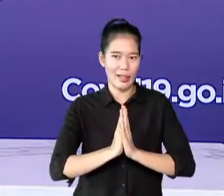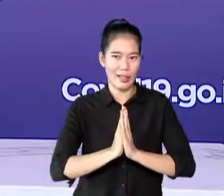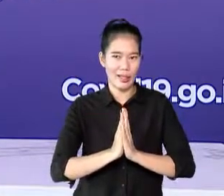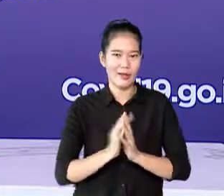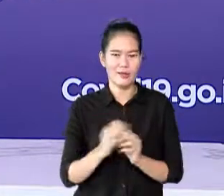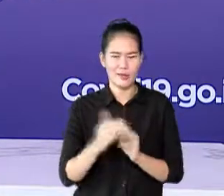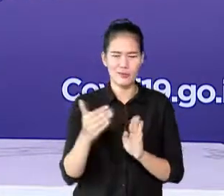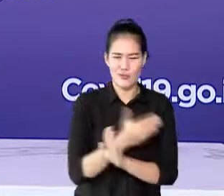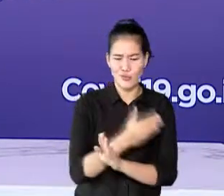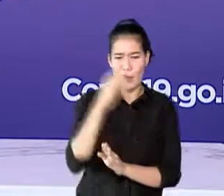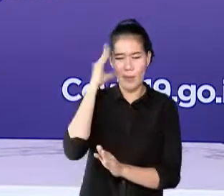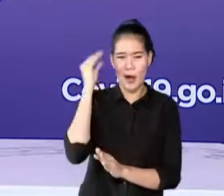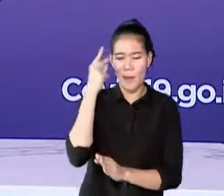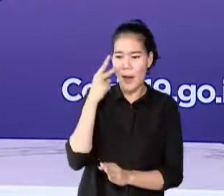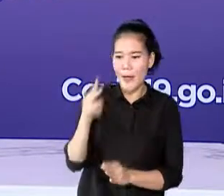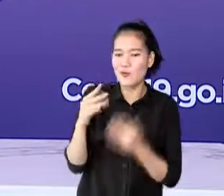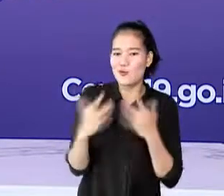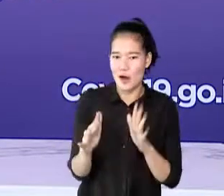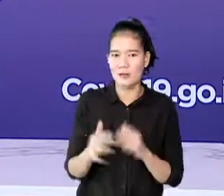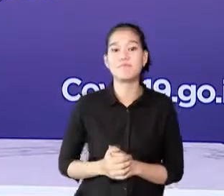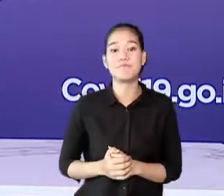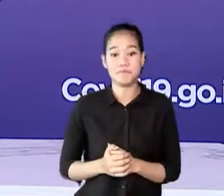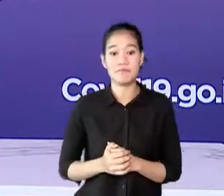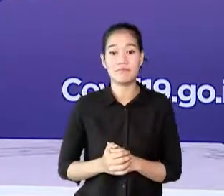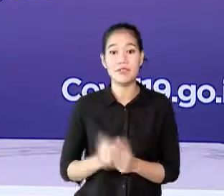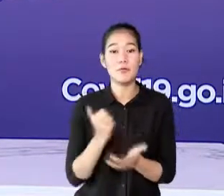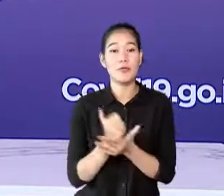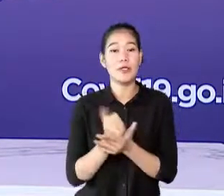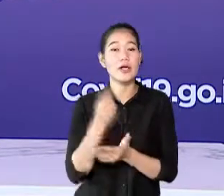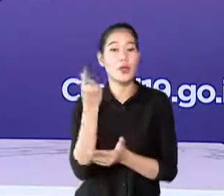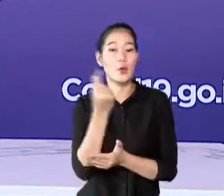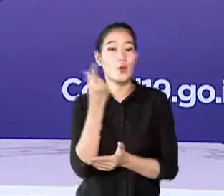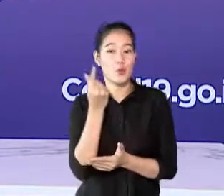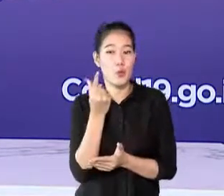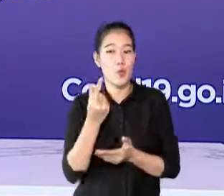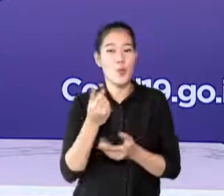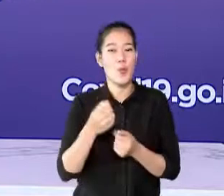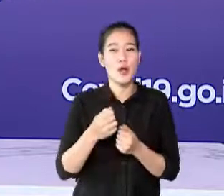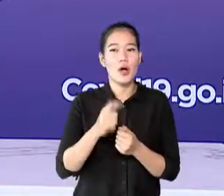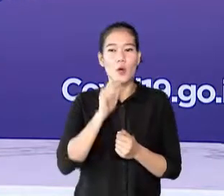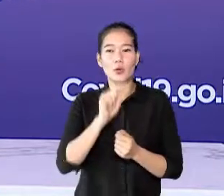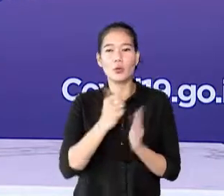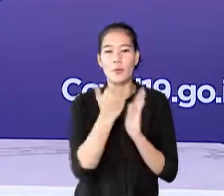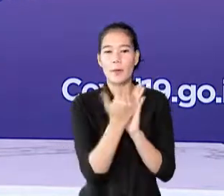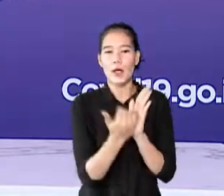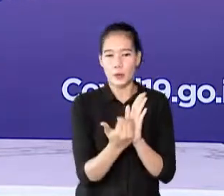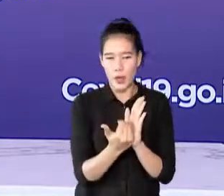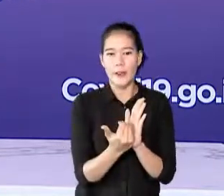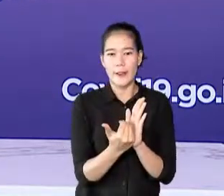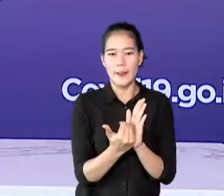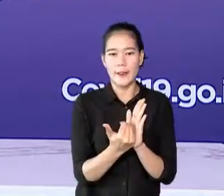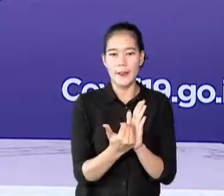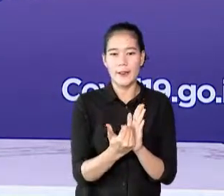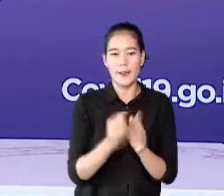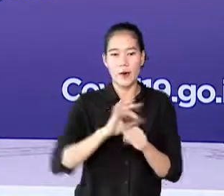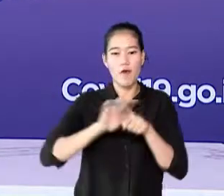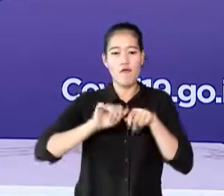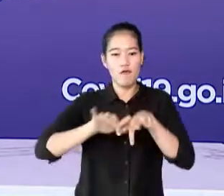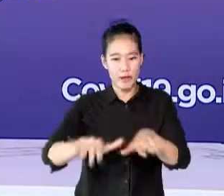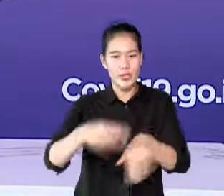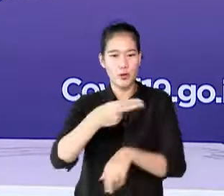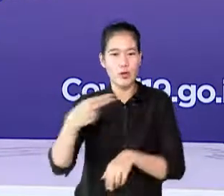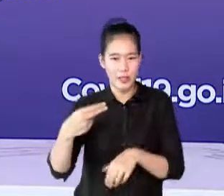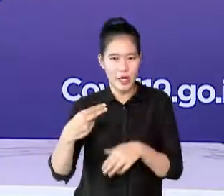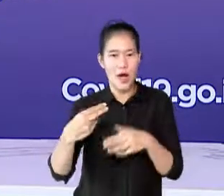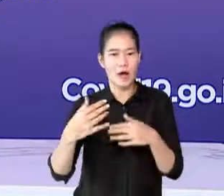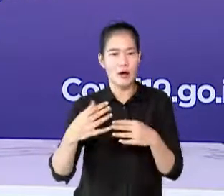lessons learned. In general, COVID-19 management in Indonesia is steadily improving. Active cases